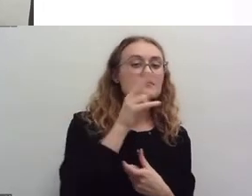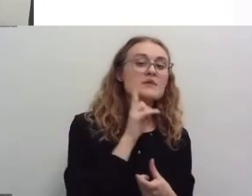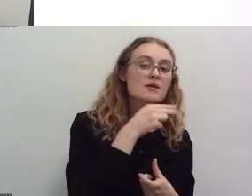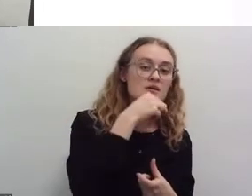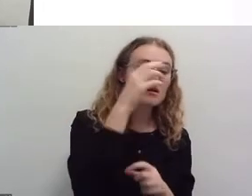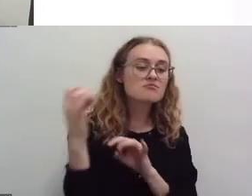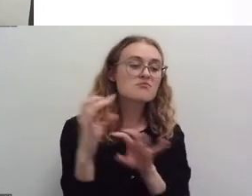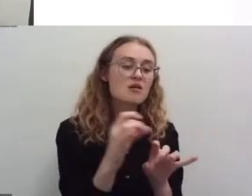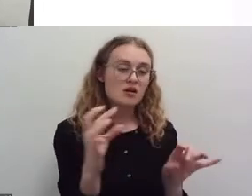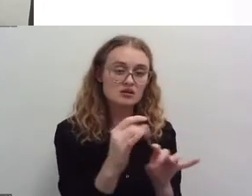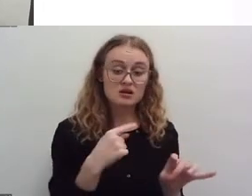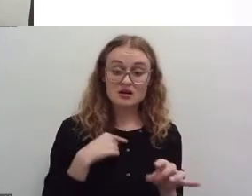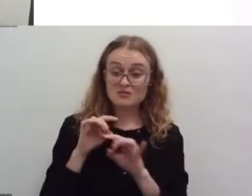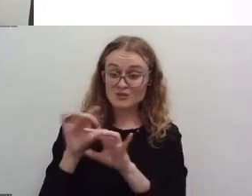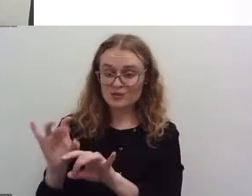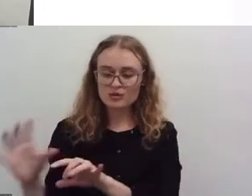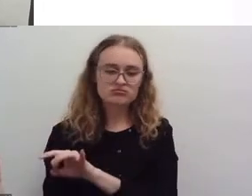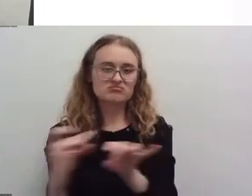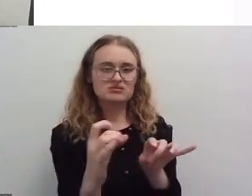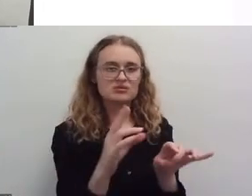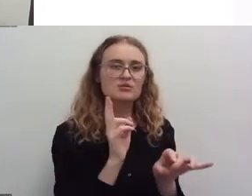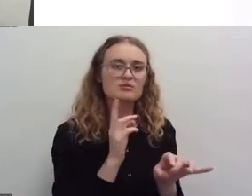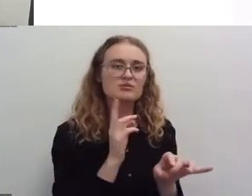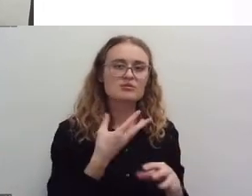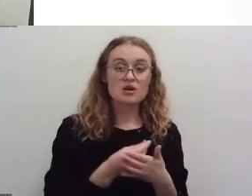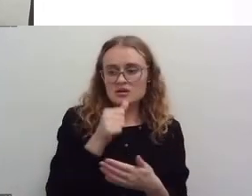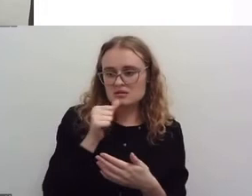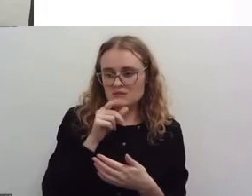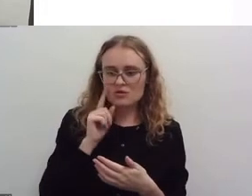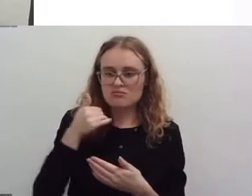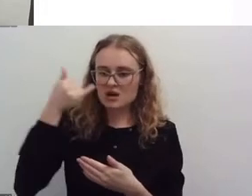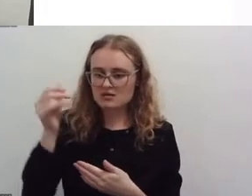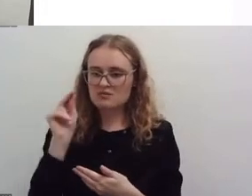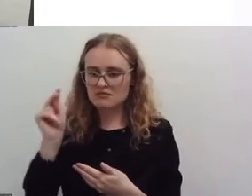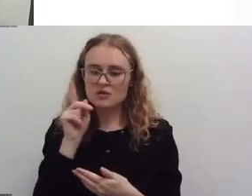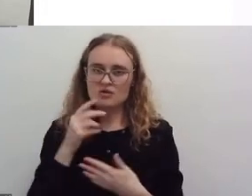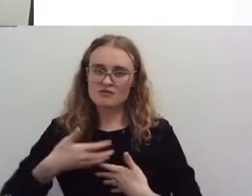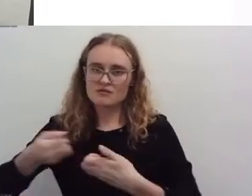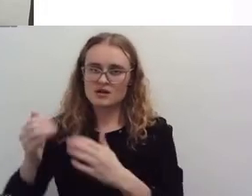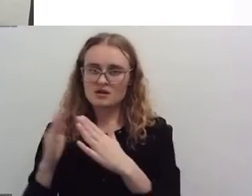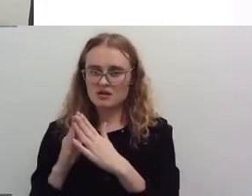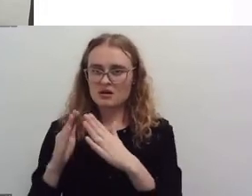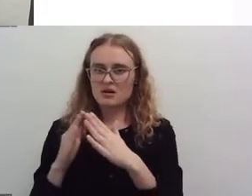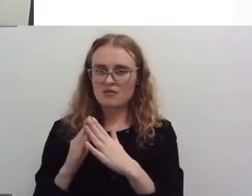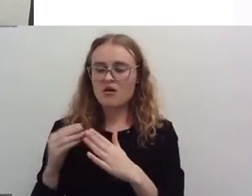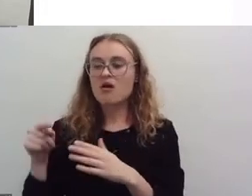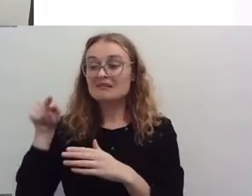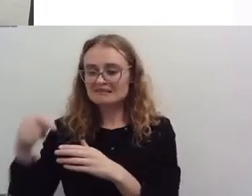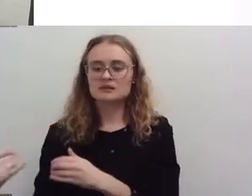that was all in my head. I felt like they thought I was an idiot because I was a foster kid. Turned out I had